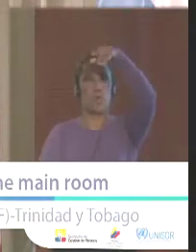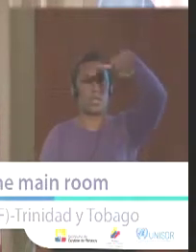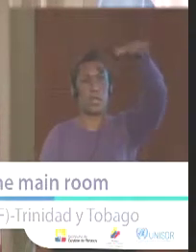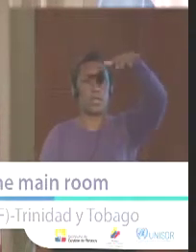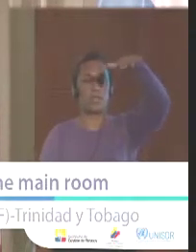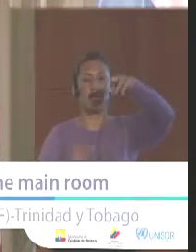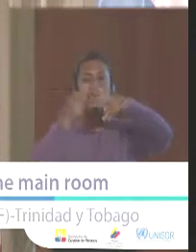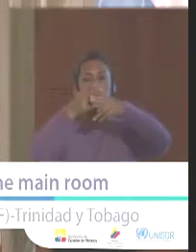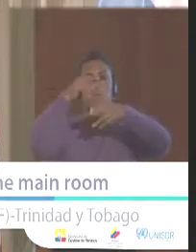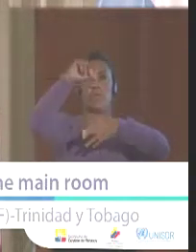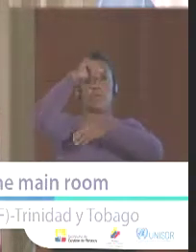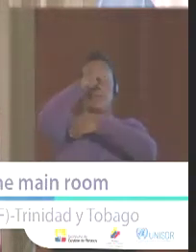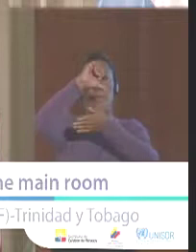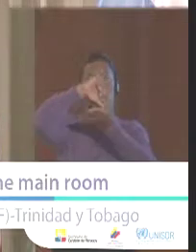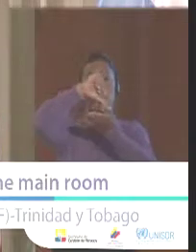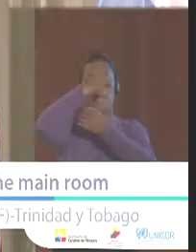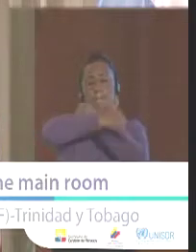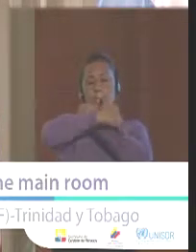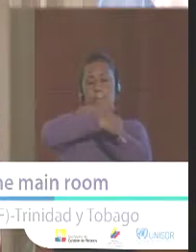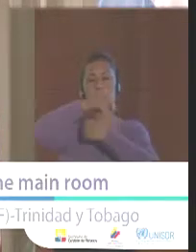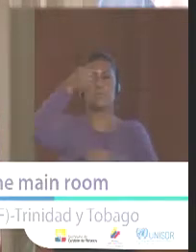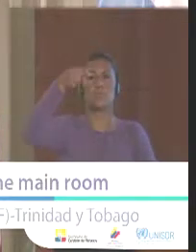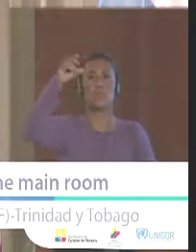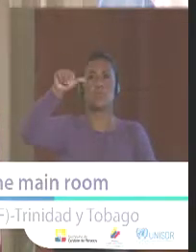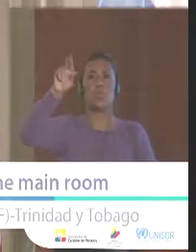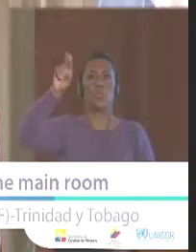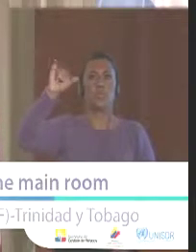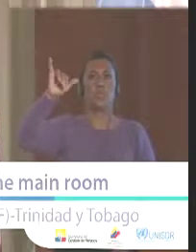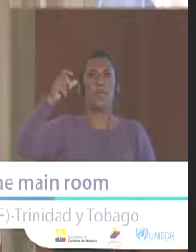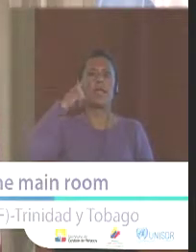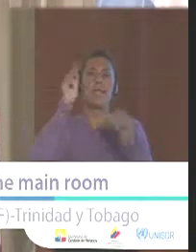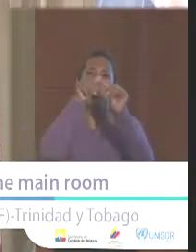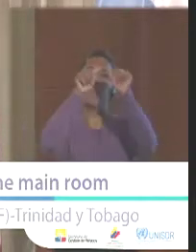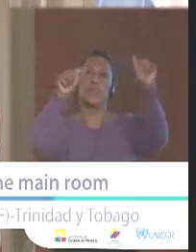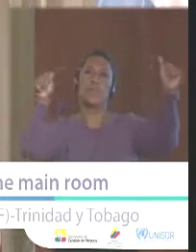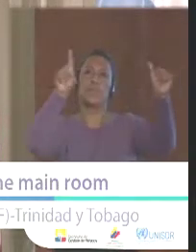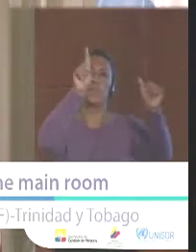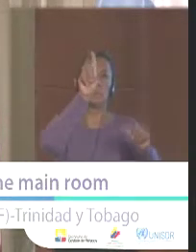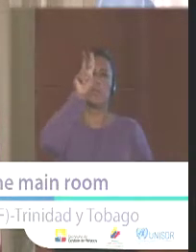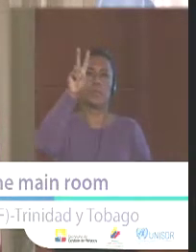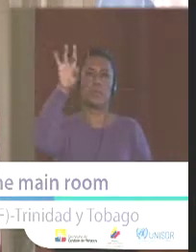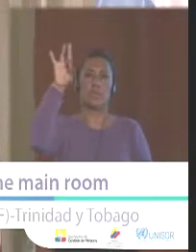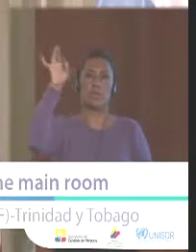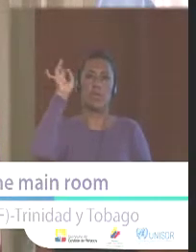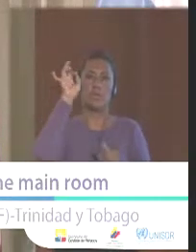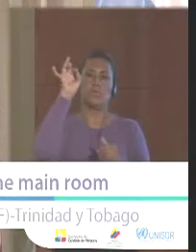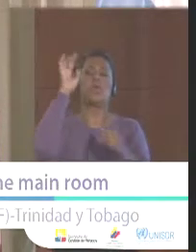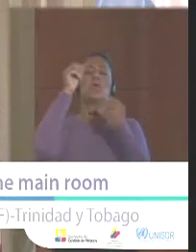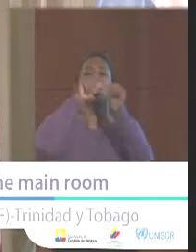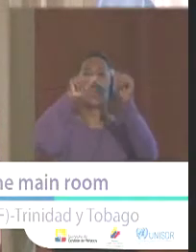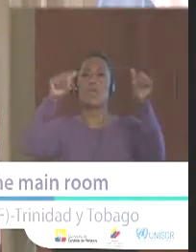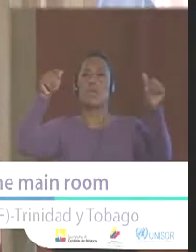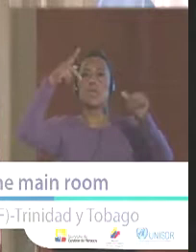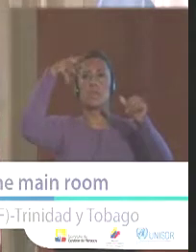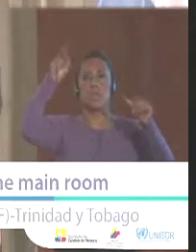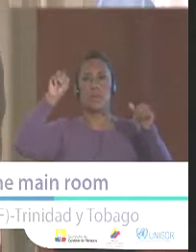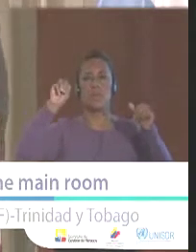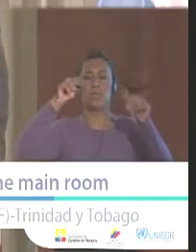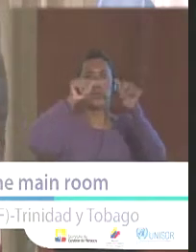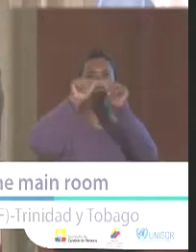5,128 square kilometers and consists of two main